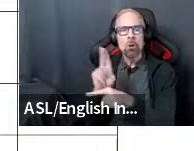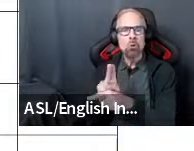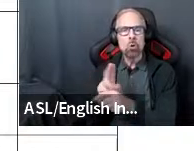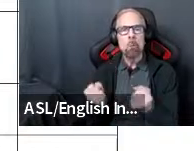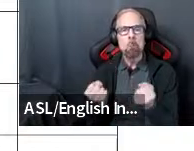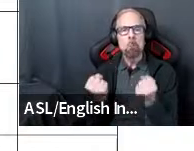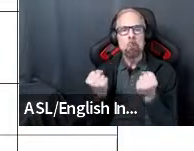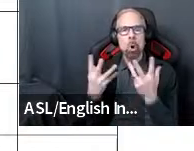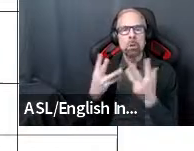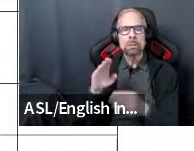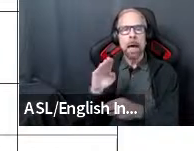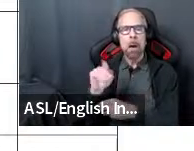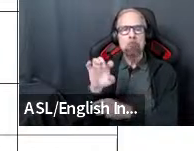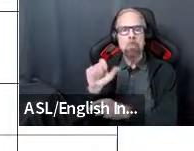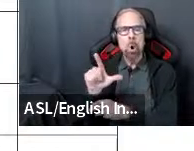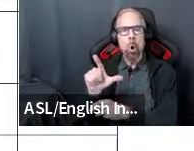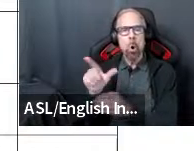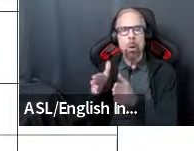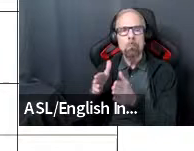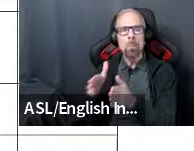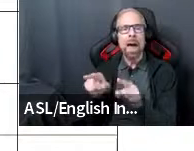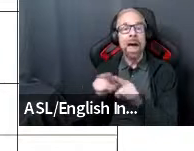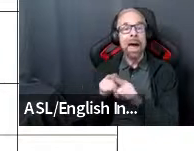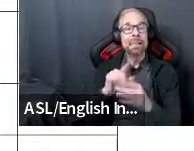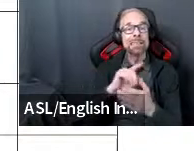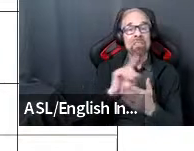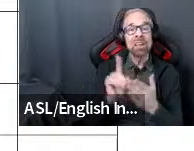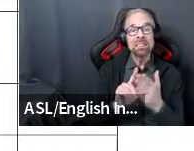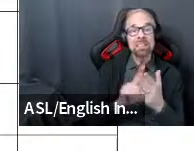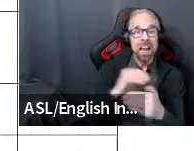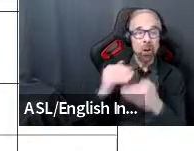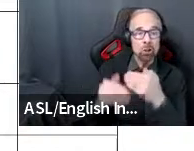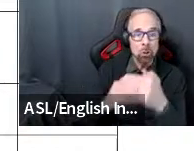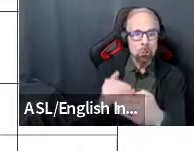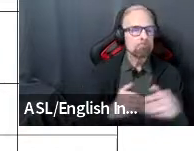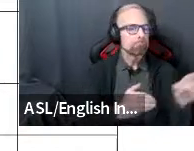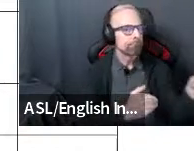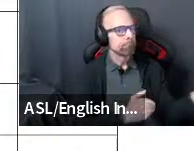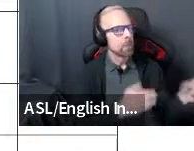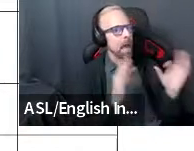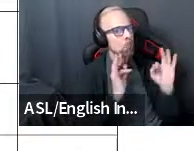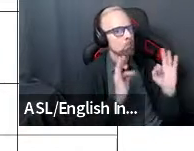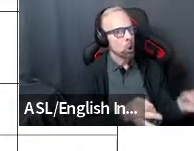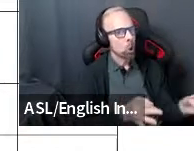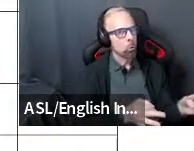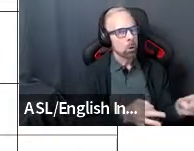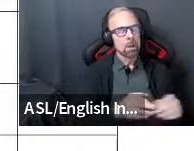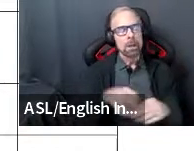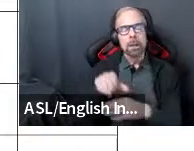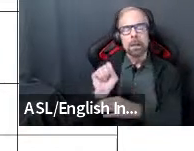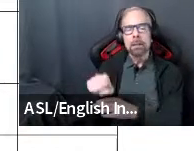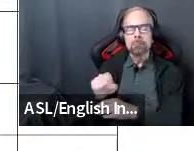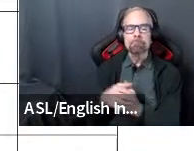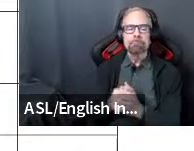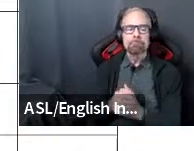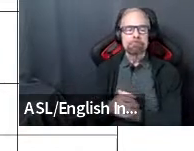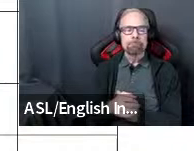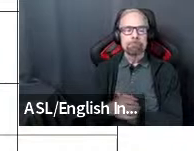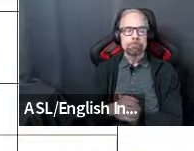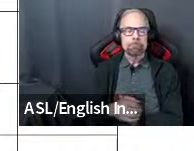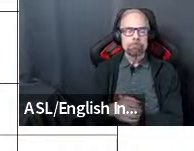multimodal paths as the design is progressing or something of that. Oh, absolutely. That sort of recommendation is teasing out here.